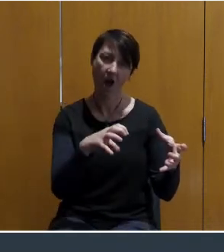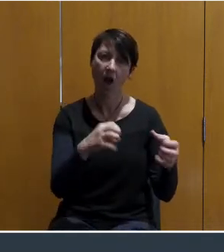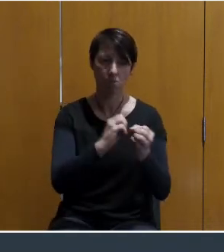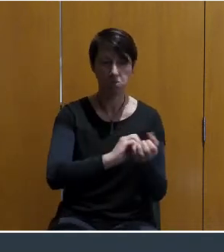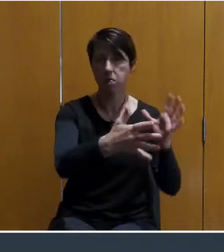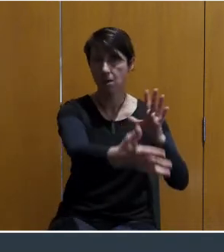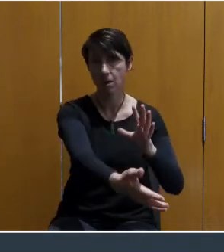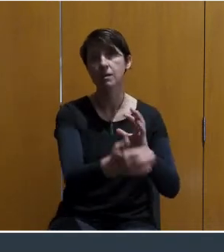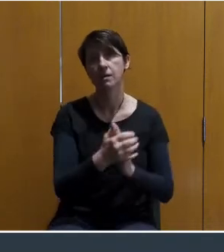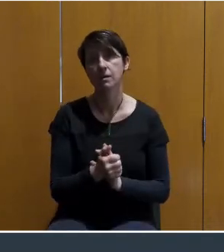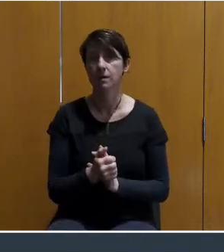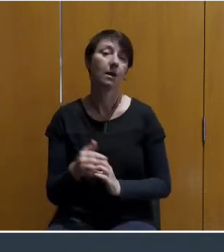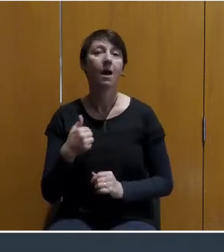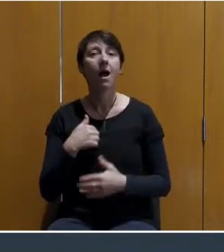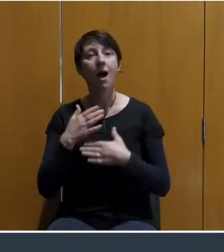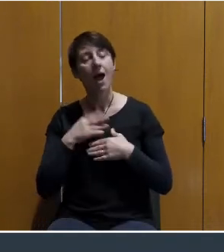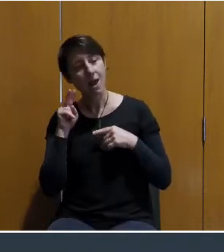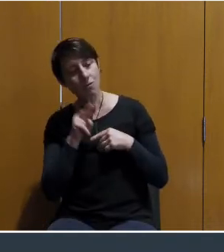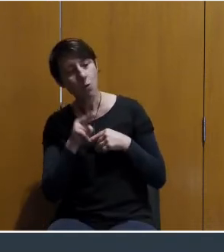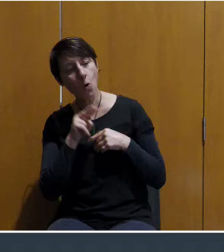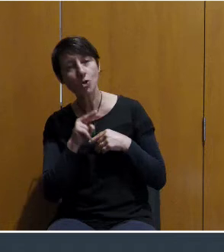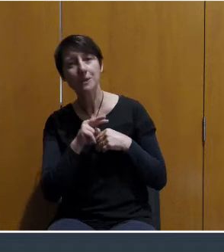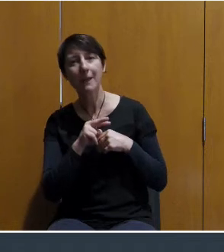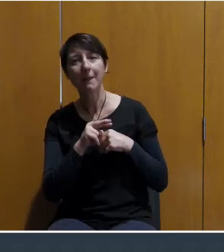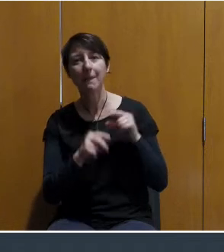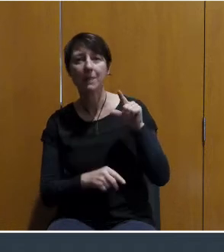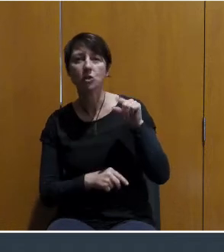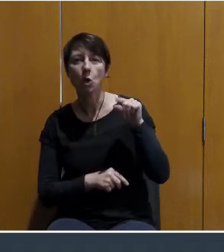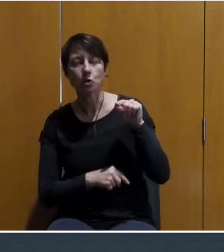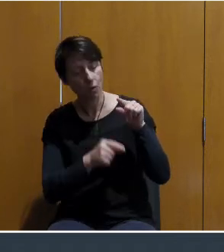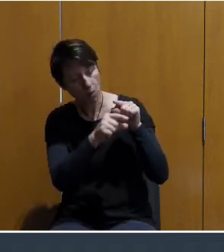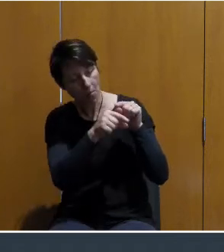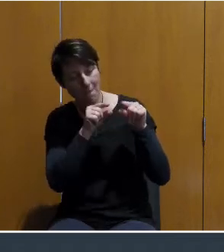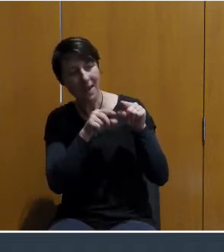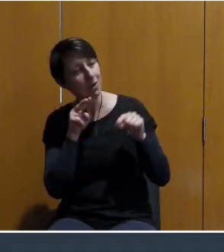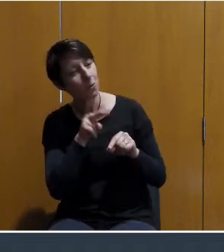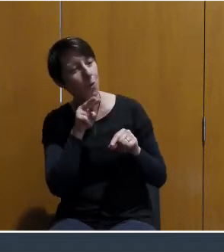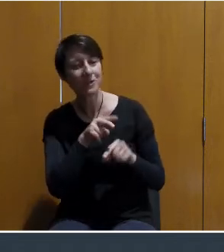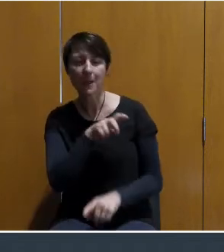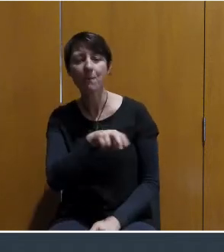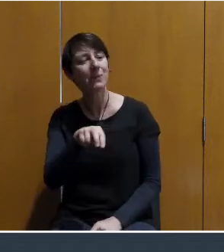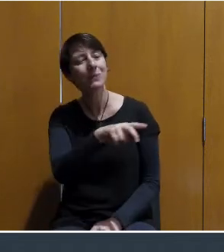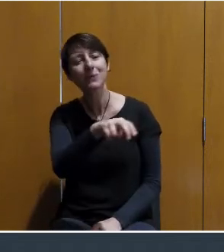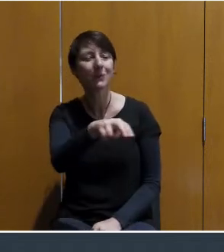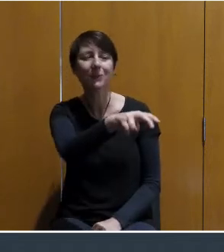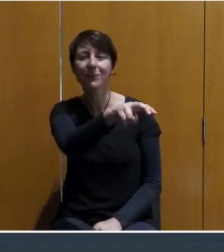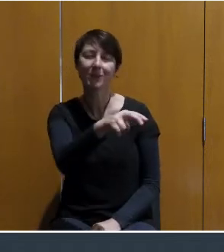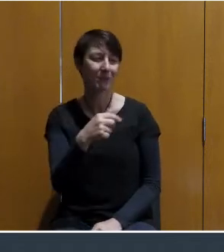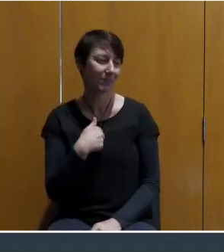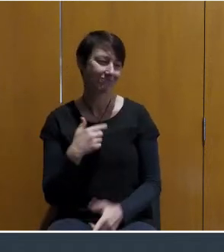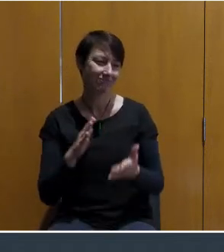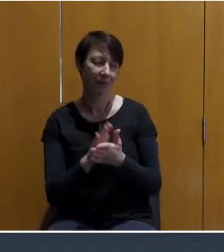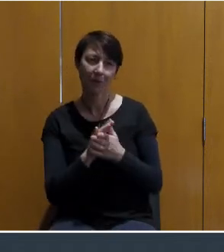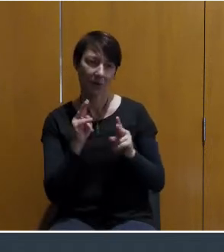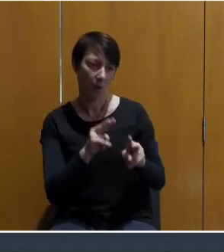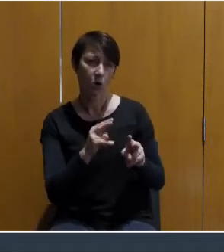I love watching the plump banded dotterel dart along the beach in a comical start-stop way. Seeing these birds brings me so much joy, and I want to help preserve